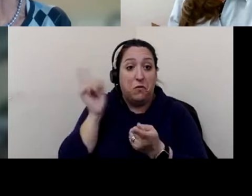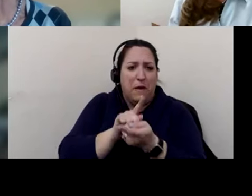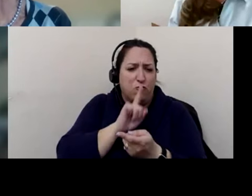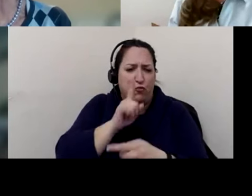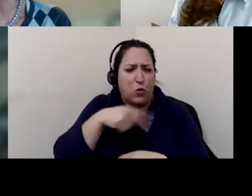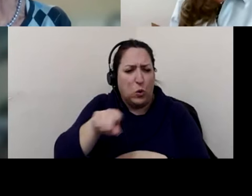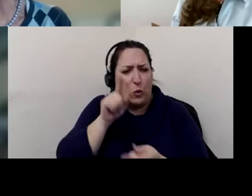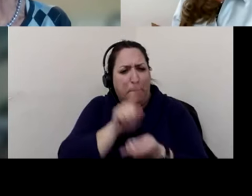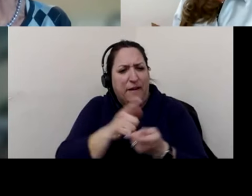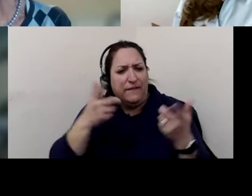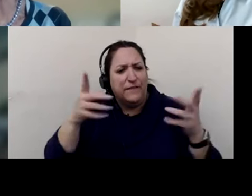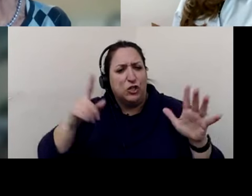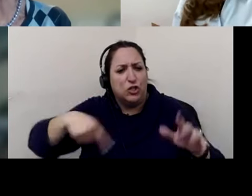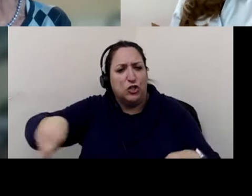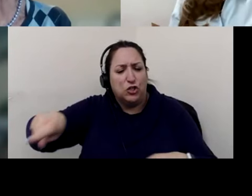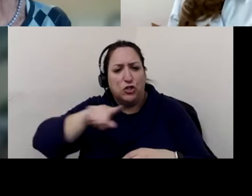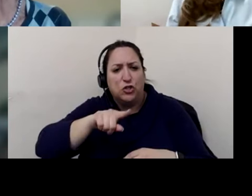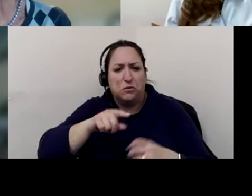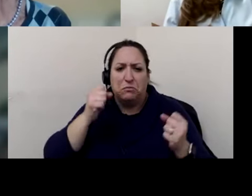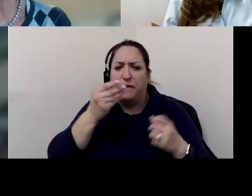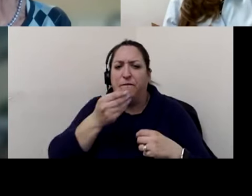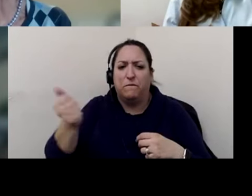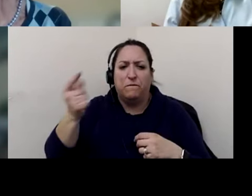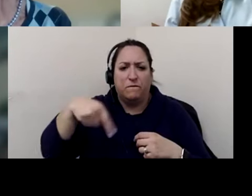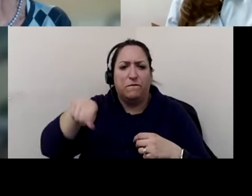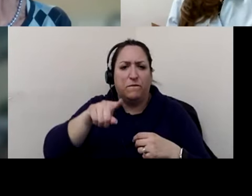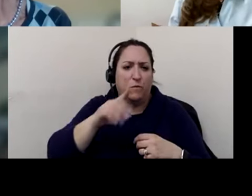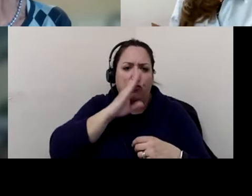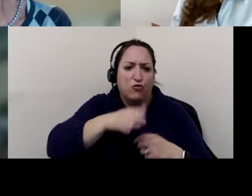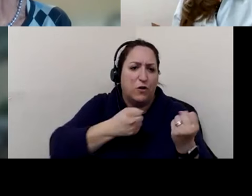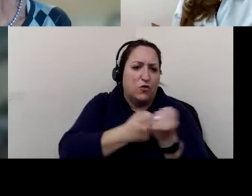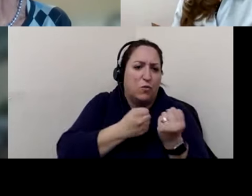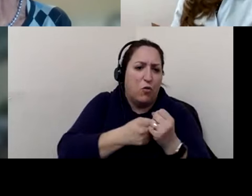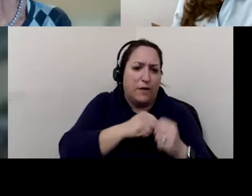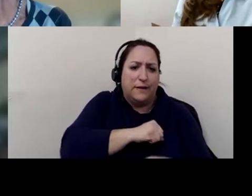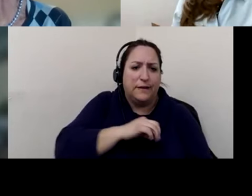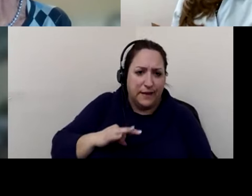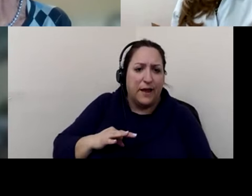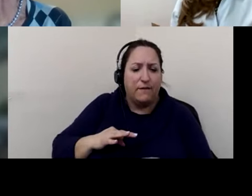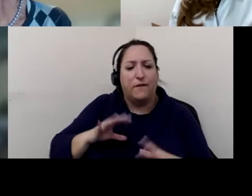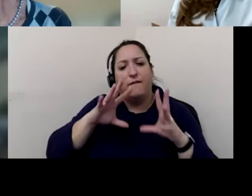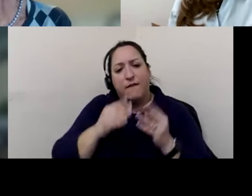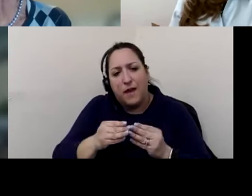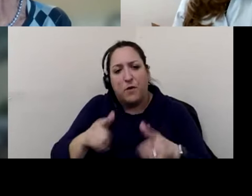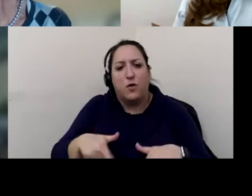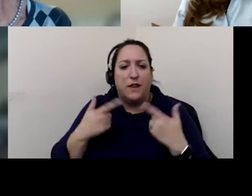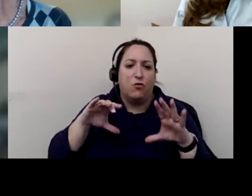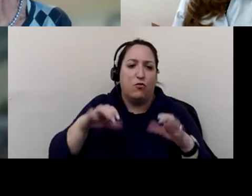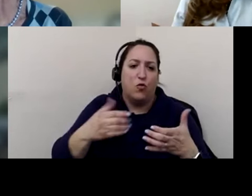many people on this call have met a number of, you know, your direct support staff, because you probably have, if you have family that live in group